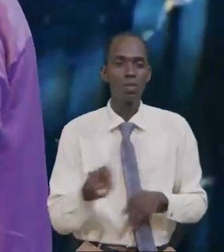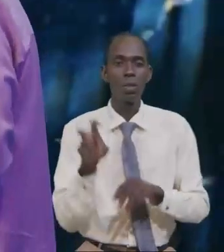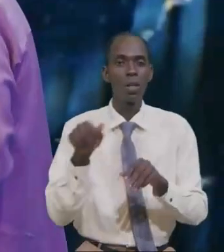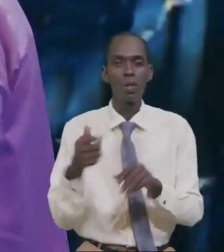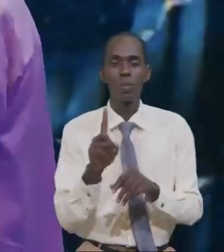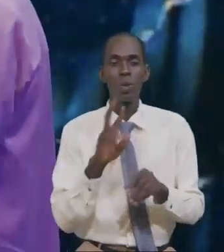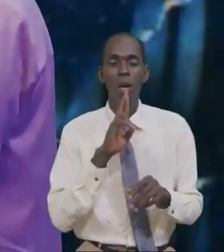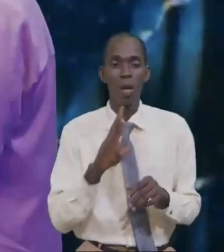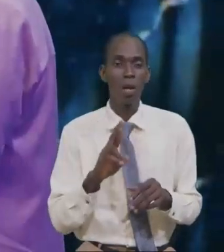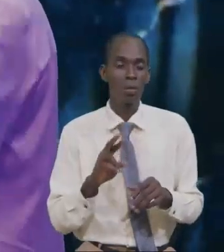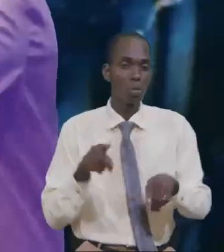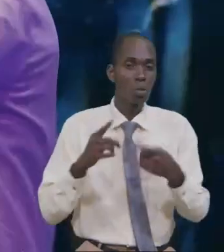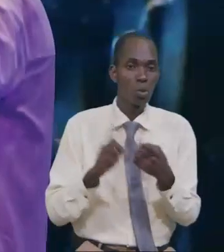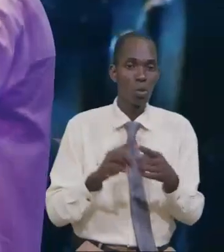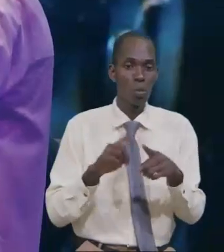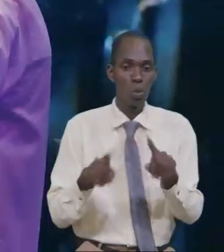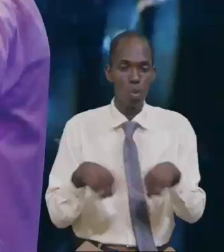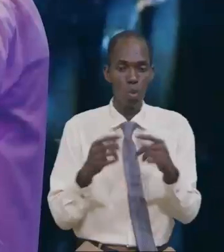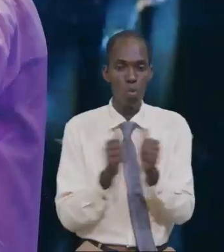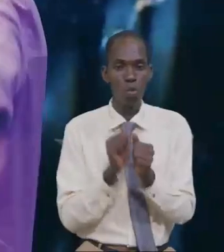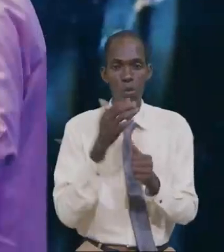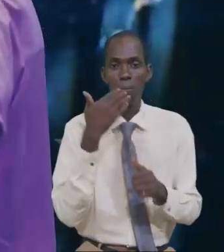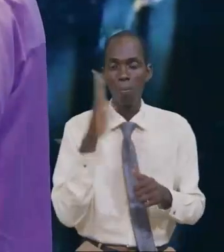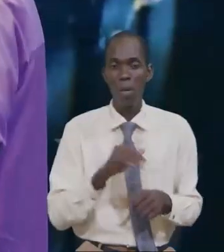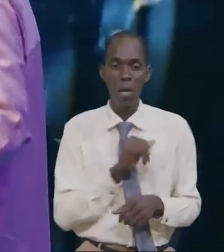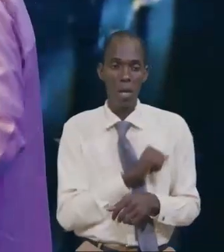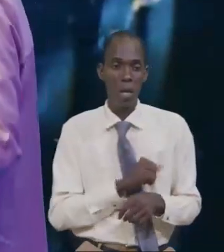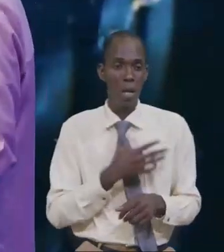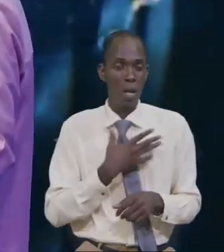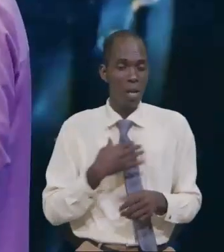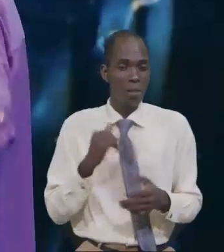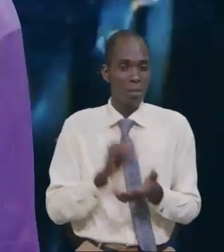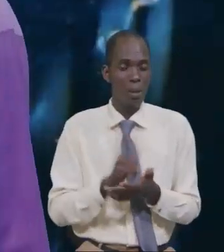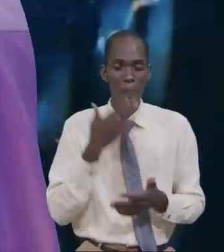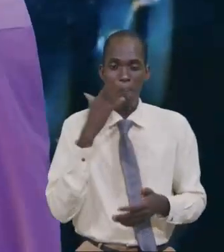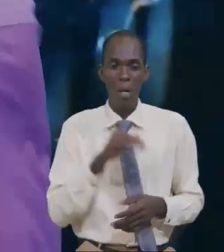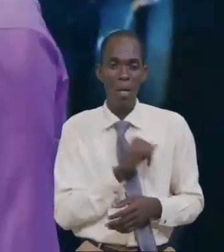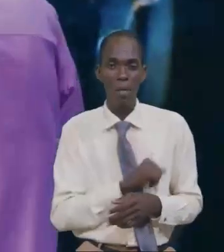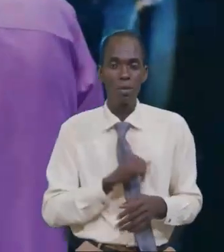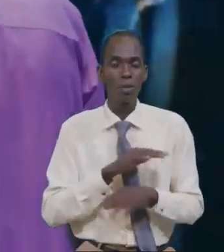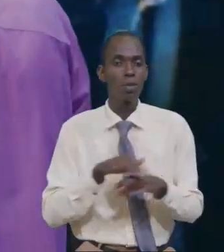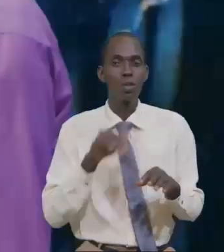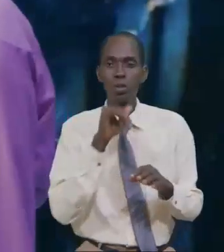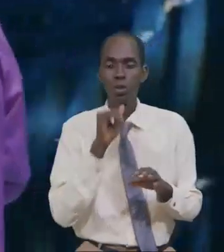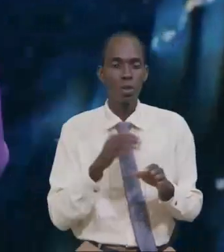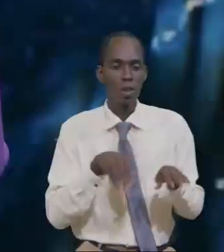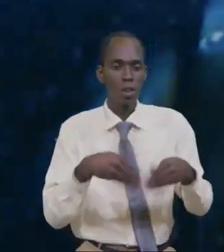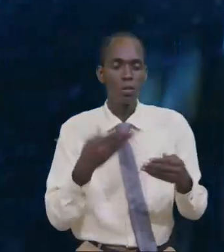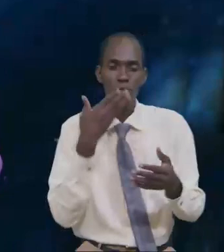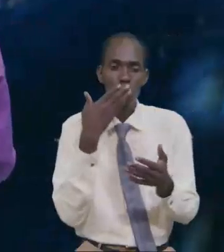fruit anywhere. If you carry a disposition of fighting